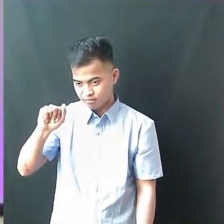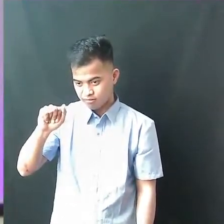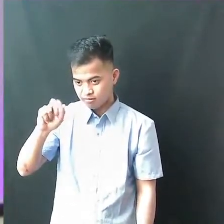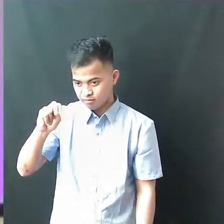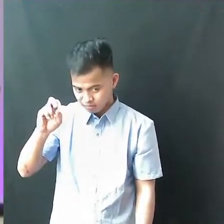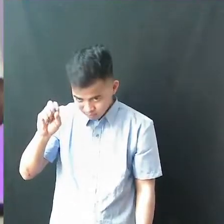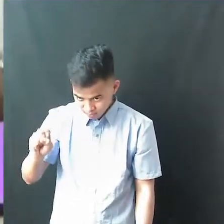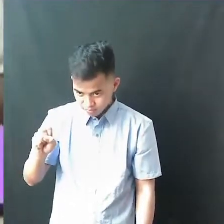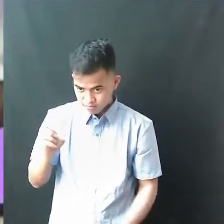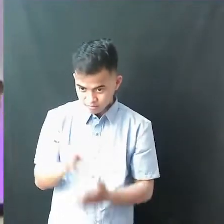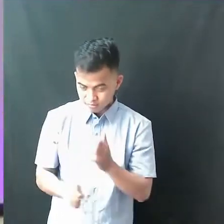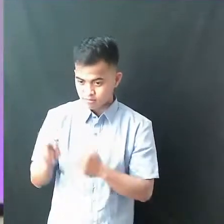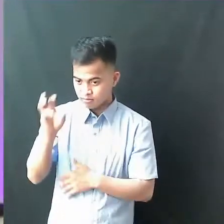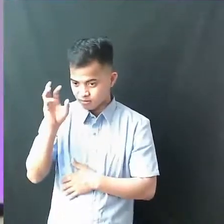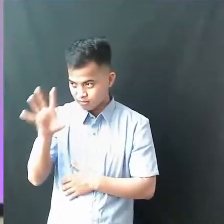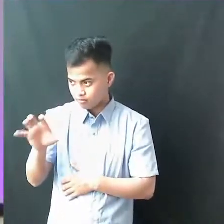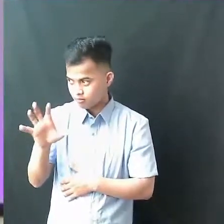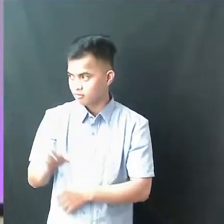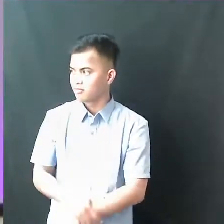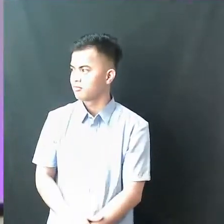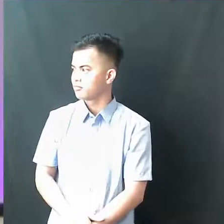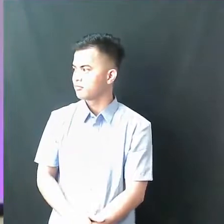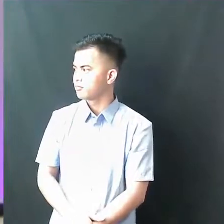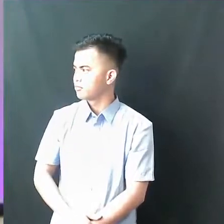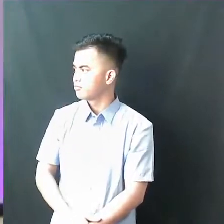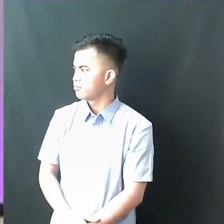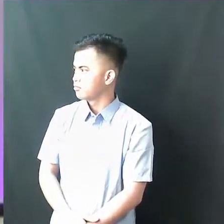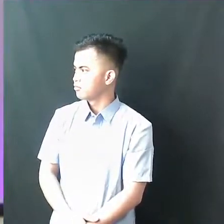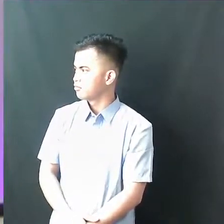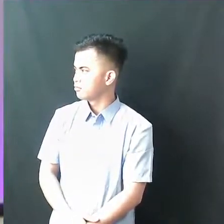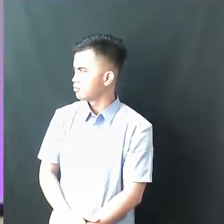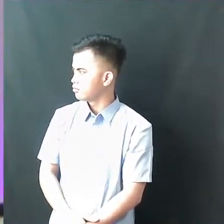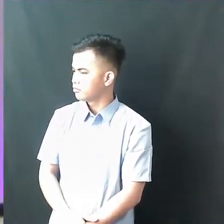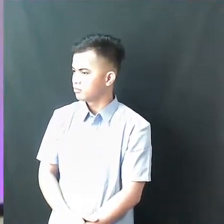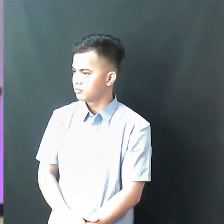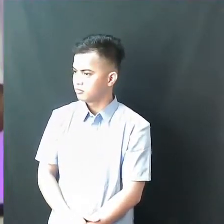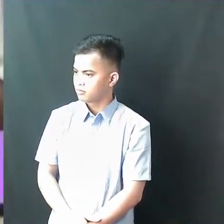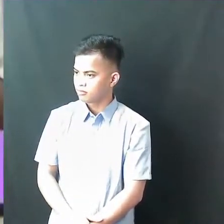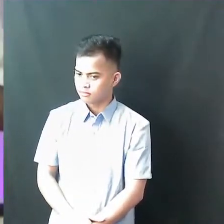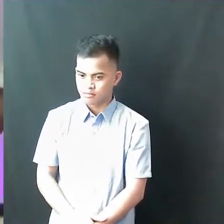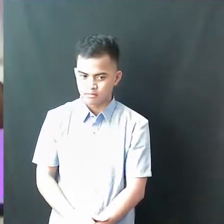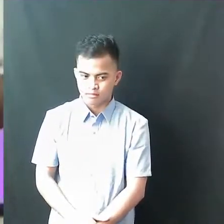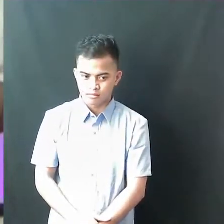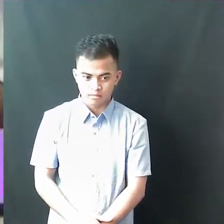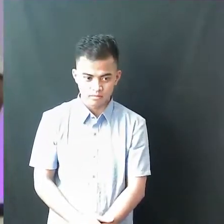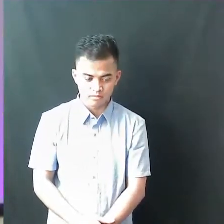And, okay, here we go. 1 Corinthians chapter 15. And we